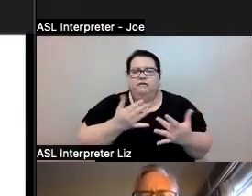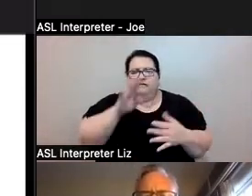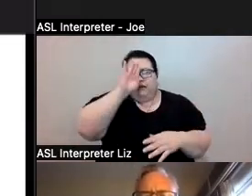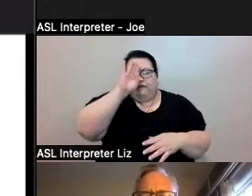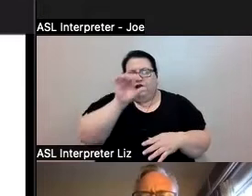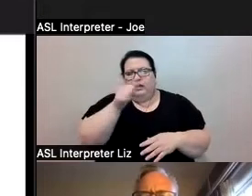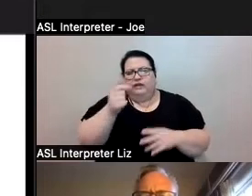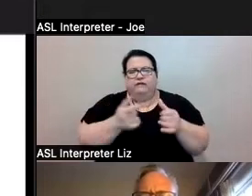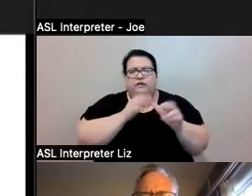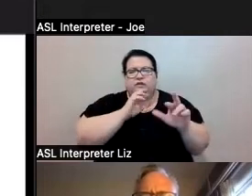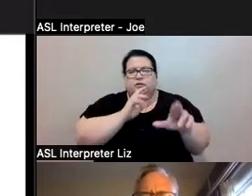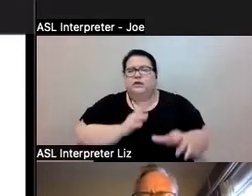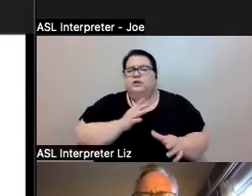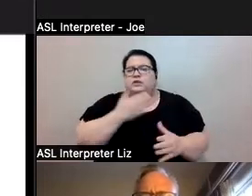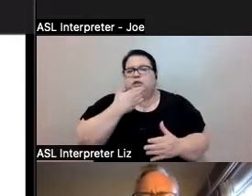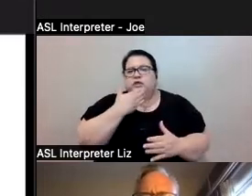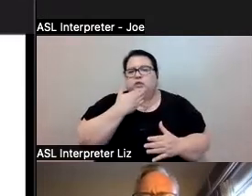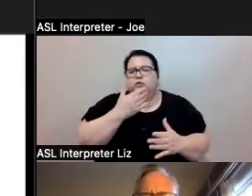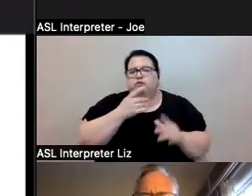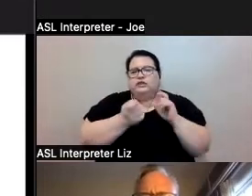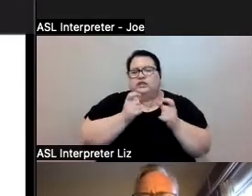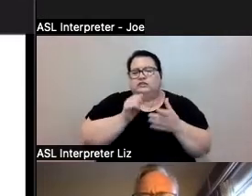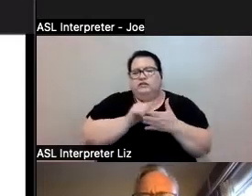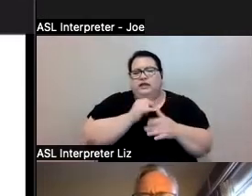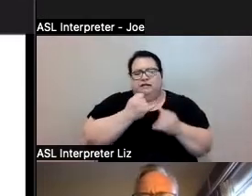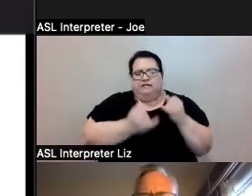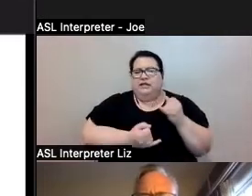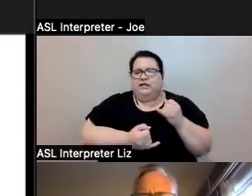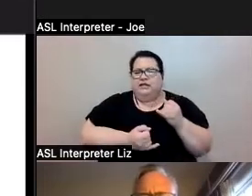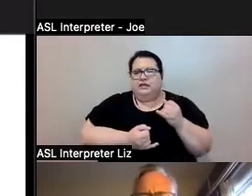responders. So thank you, Sue Changes, for that. And then finally,